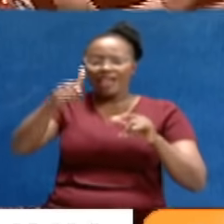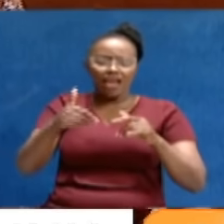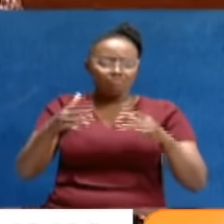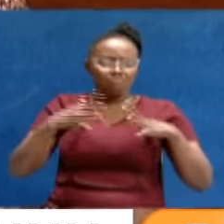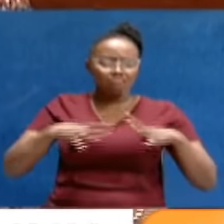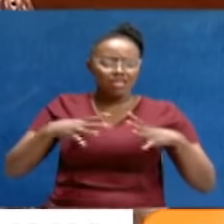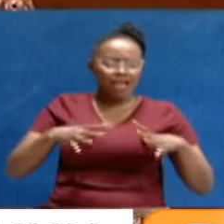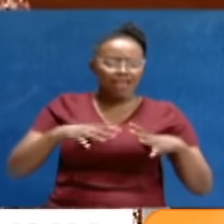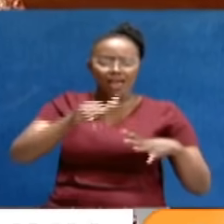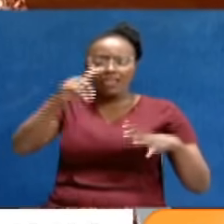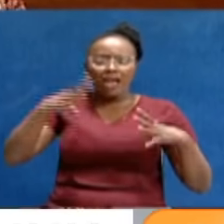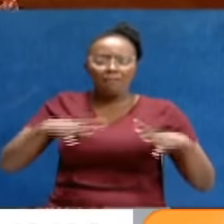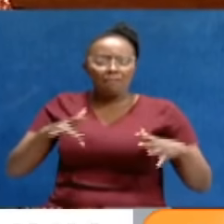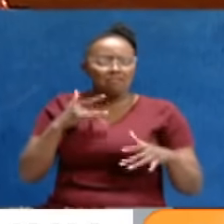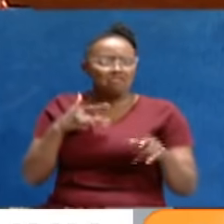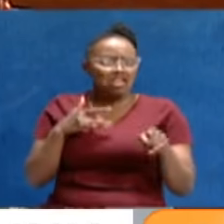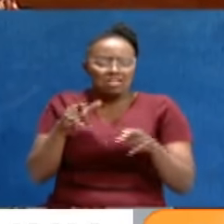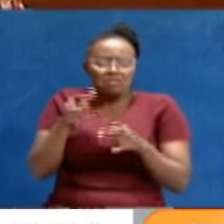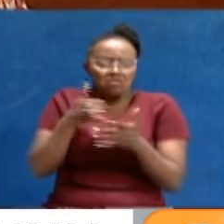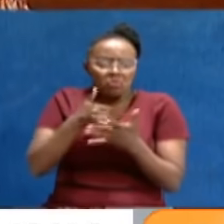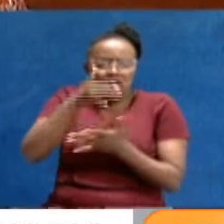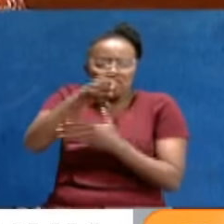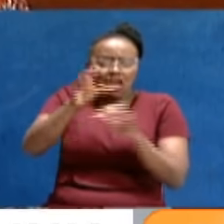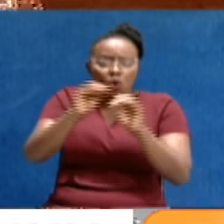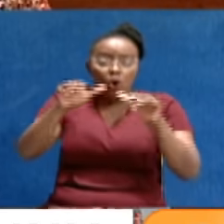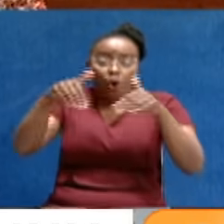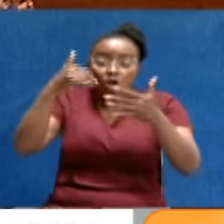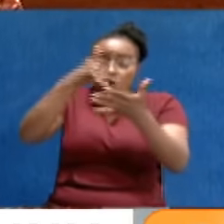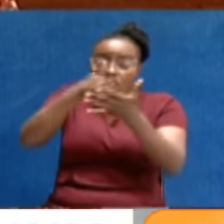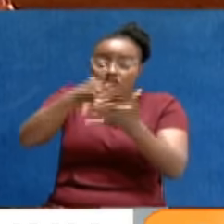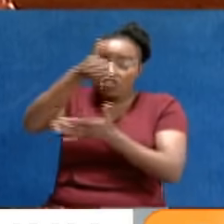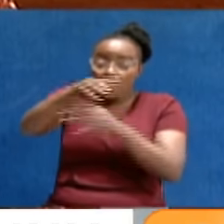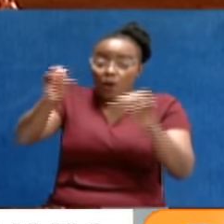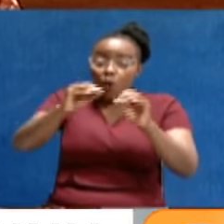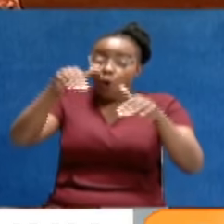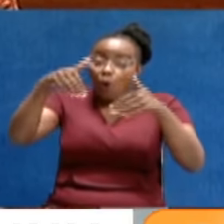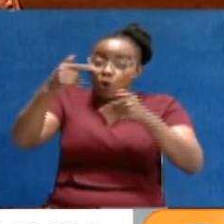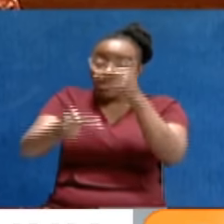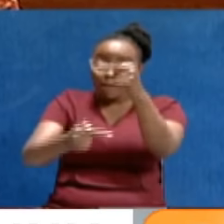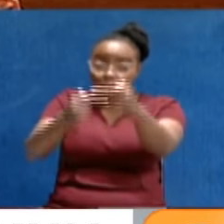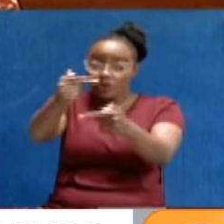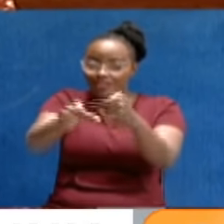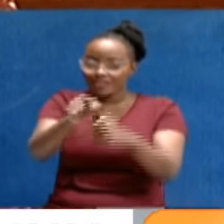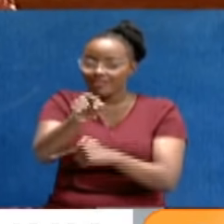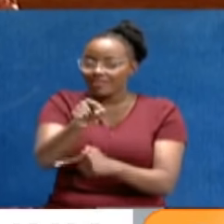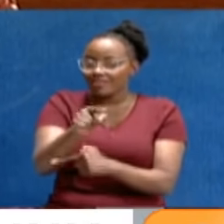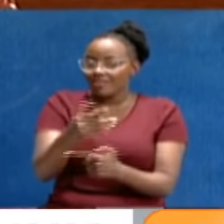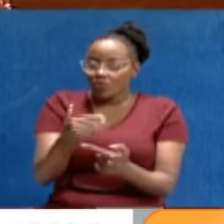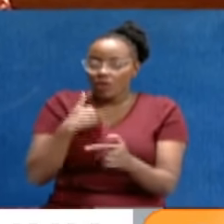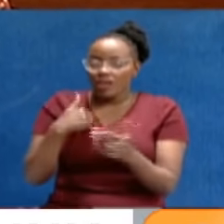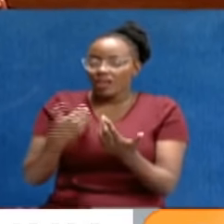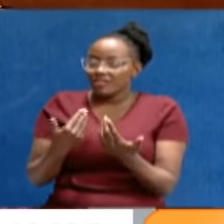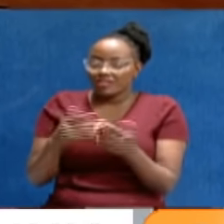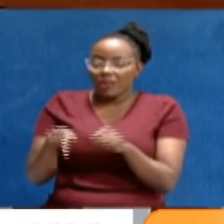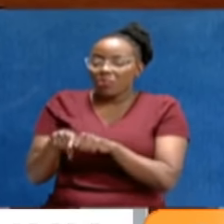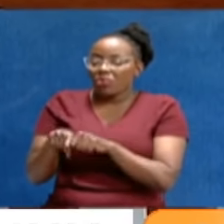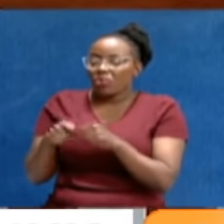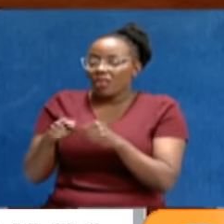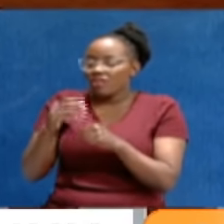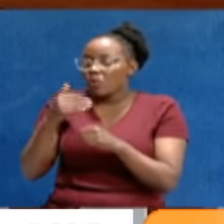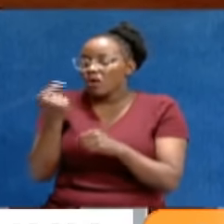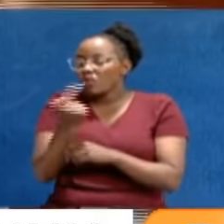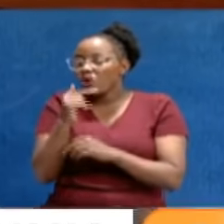big number of people that feel they were left out or they were not involved or that the process was, you know, was cramped up so that